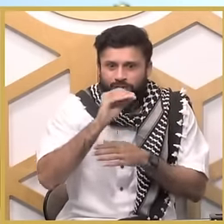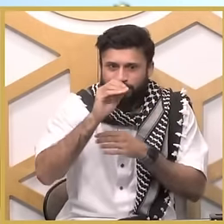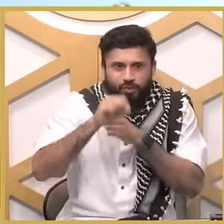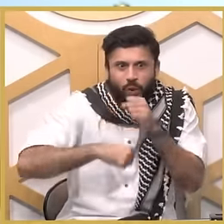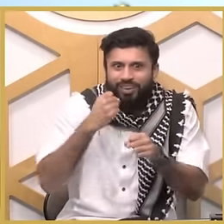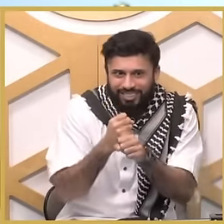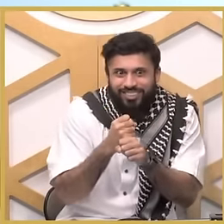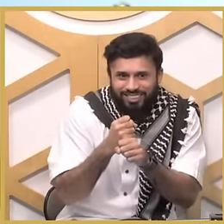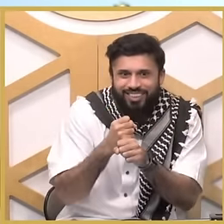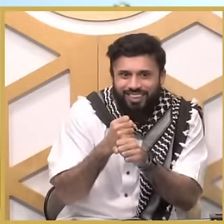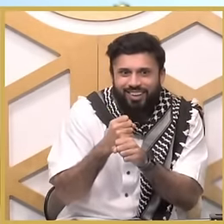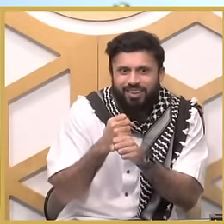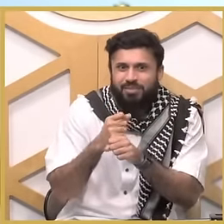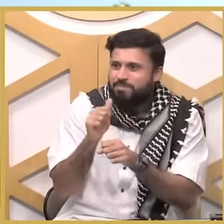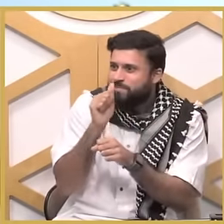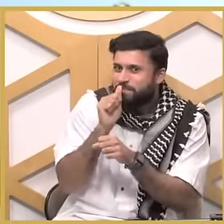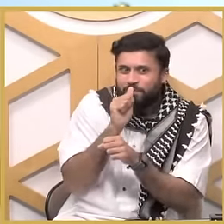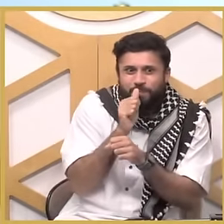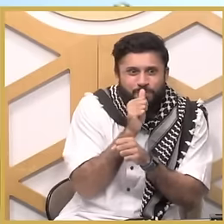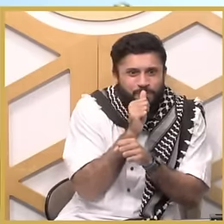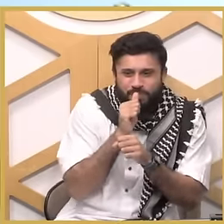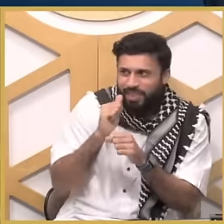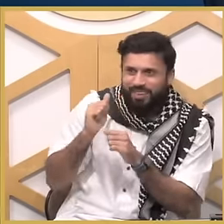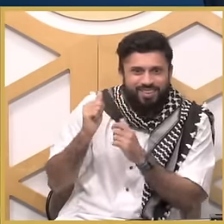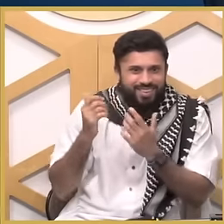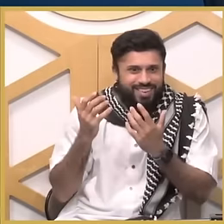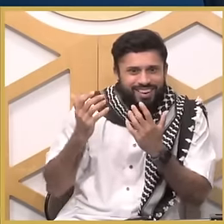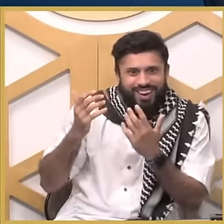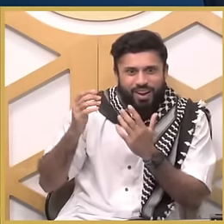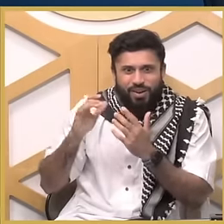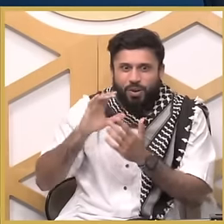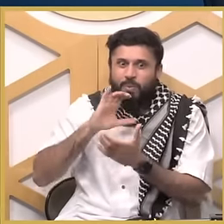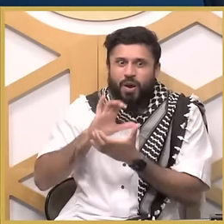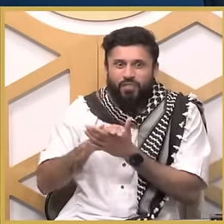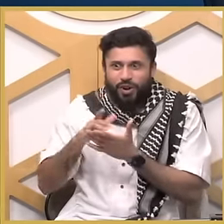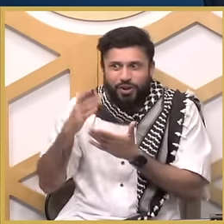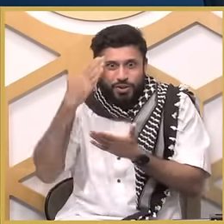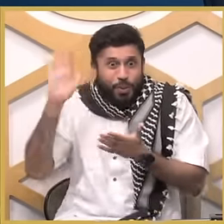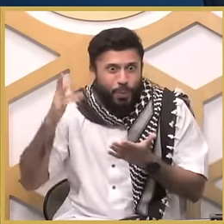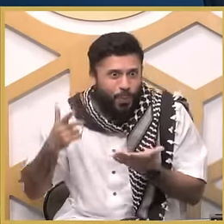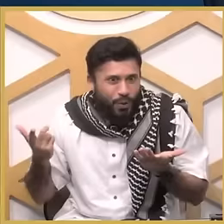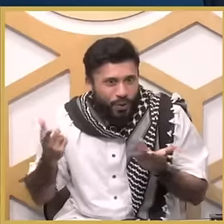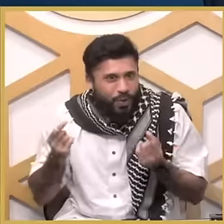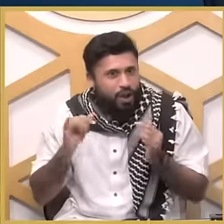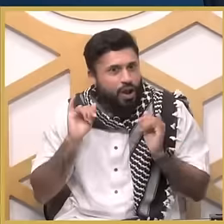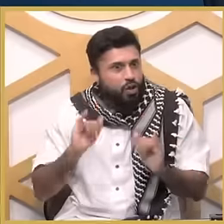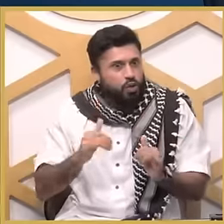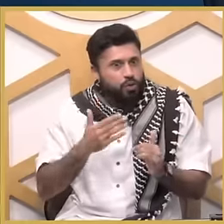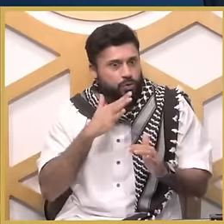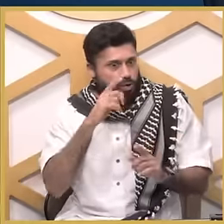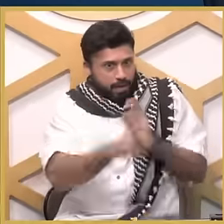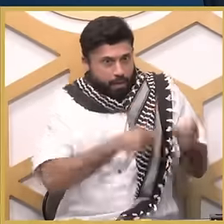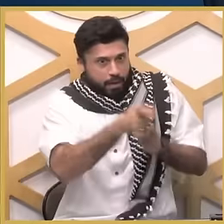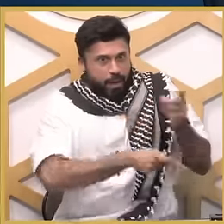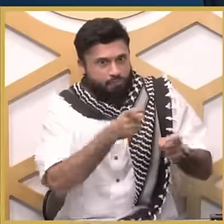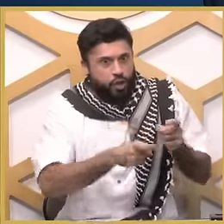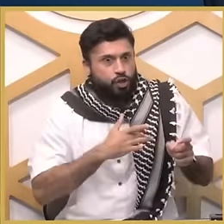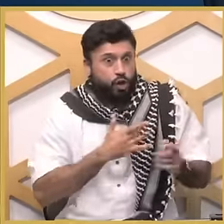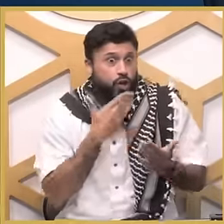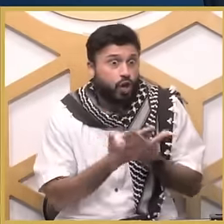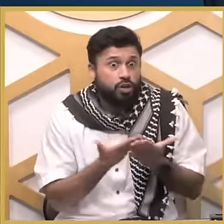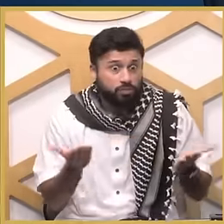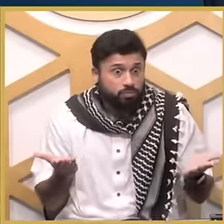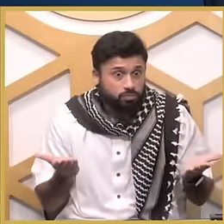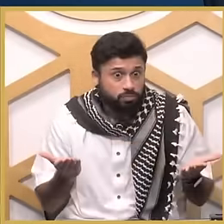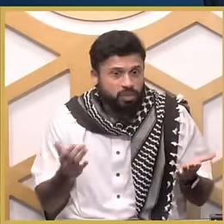no, I'm not going to do that. You know, Sheikh, if I want to add more, it doesn't have to be something great that requires a lot of resources. Right. Just